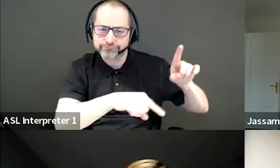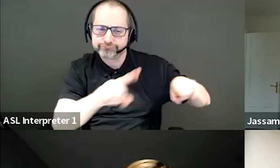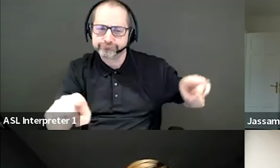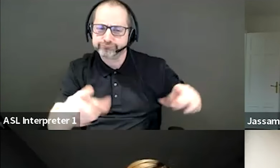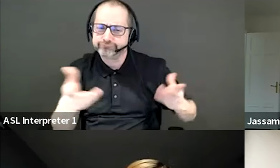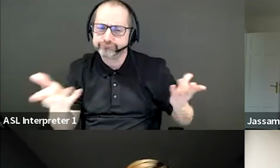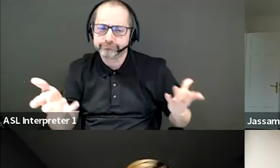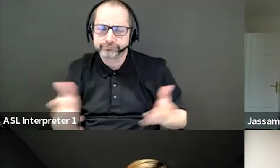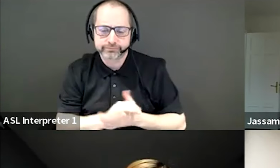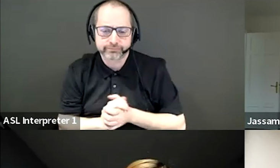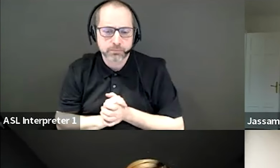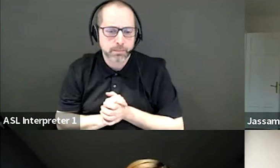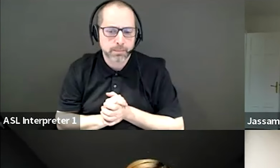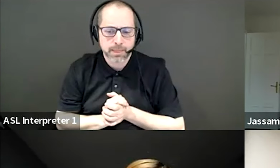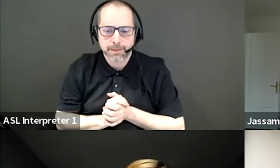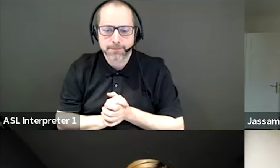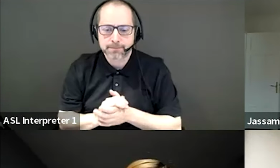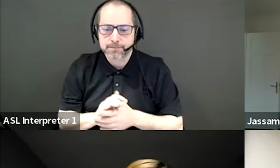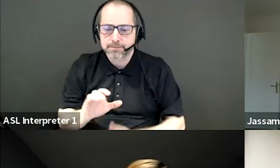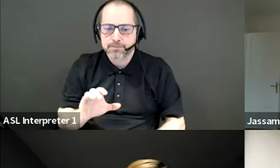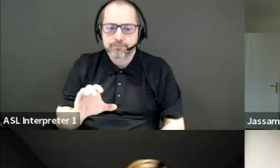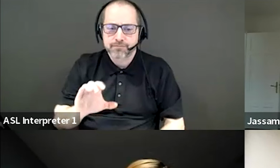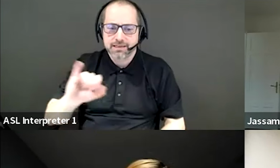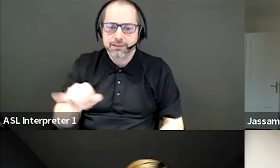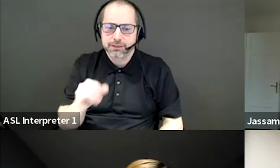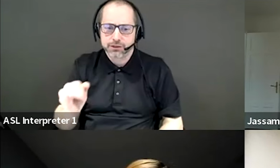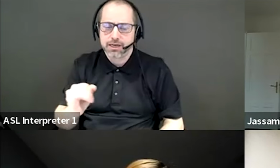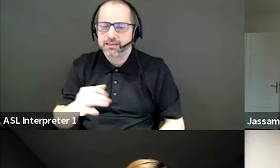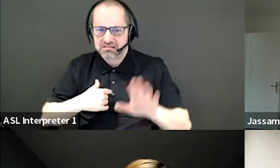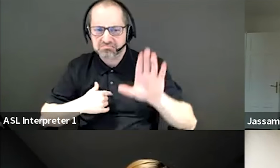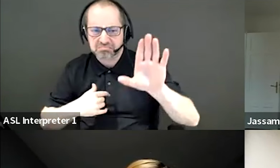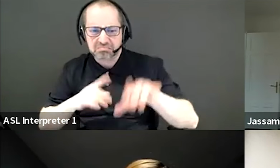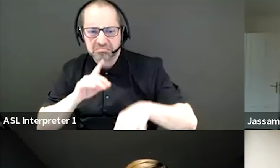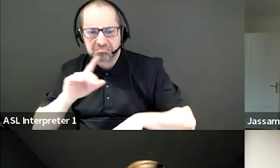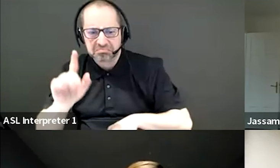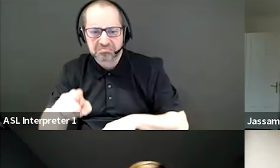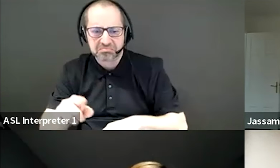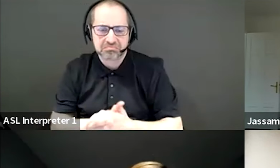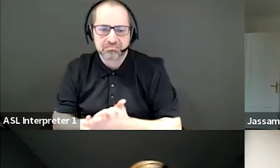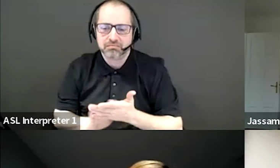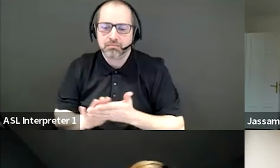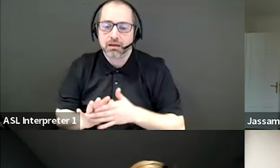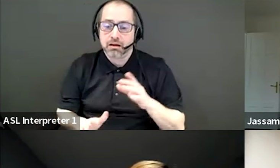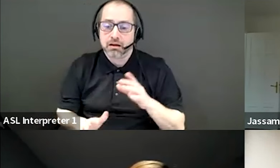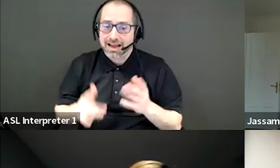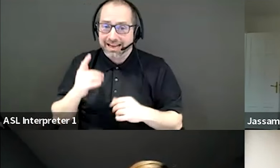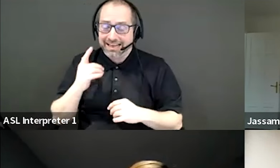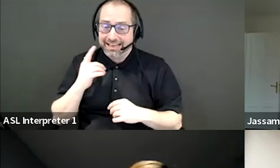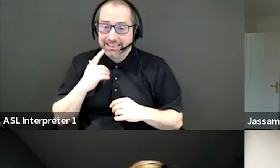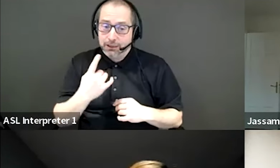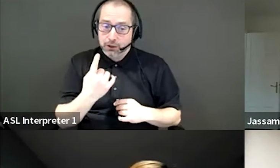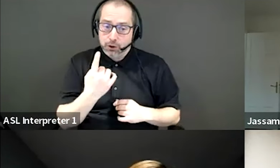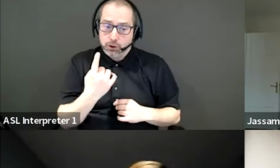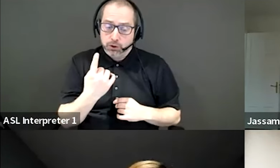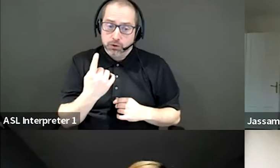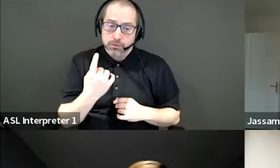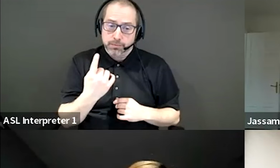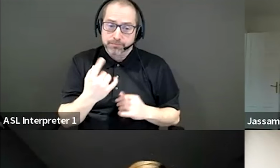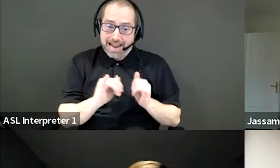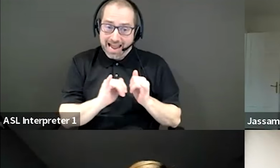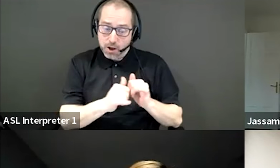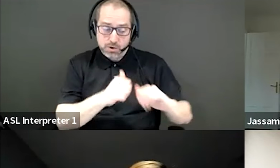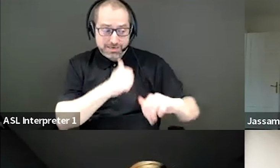I'm gonna kind of jump in there, Linda, because I mean, I think I don't think there's one way that we went about developing